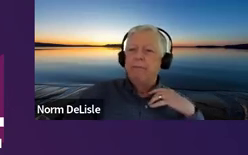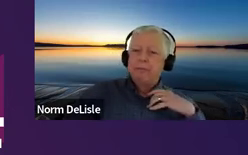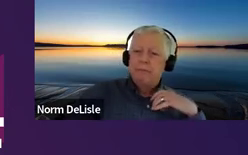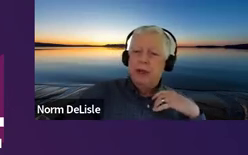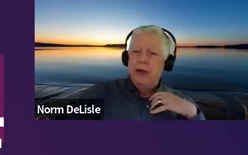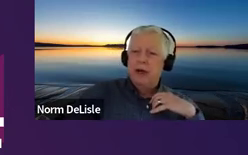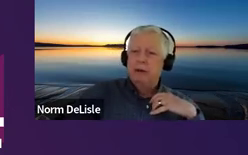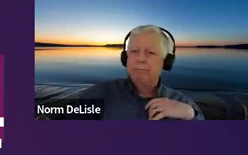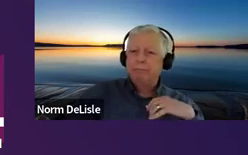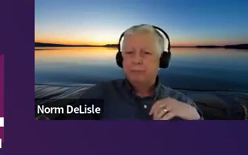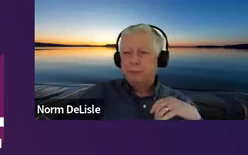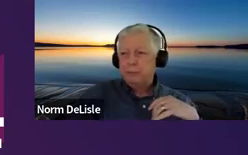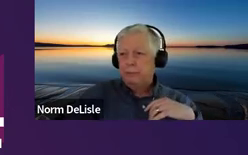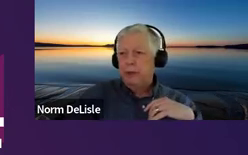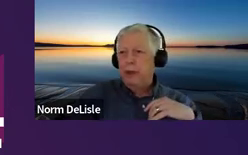have.